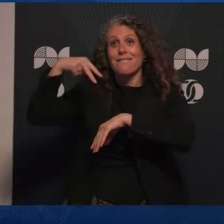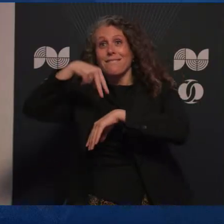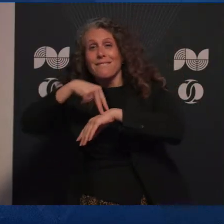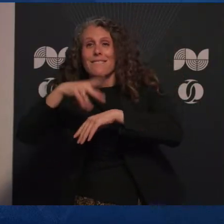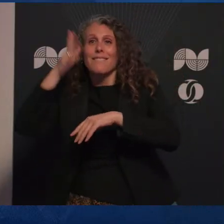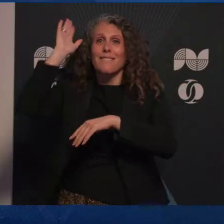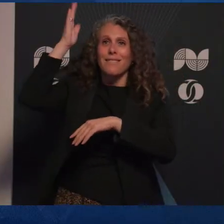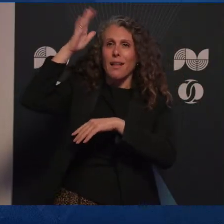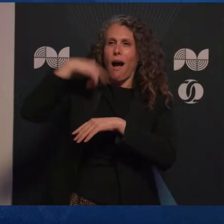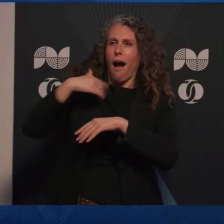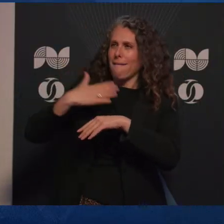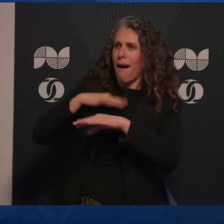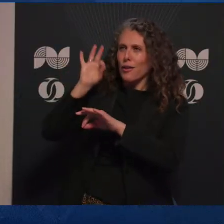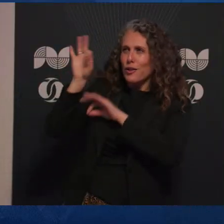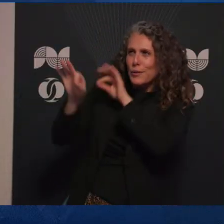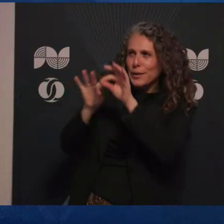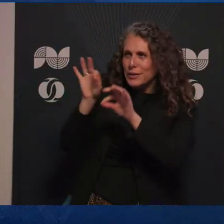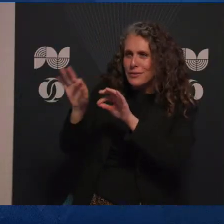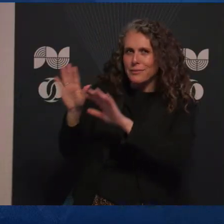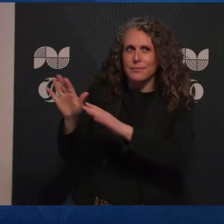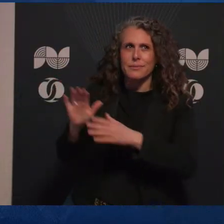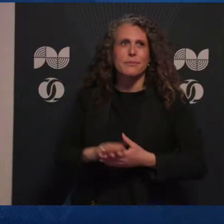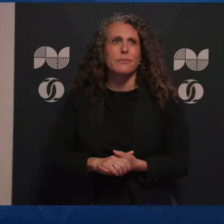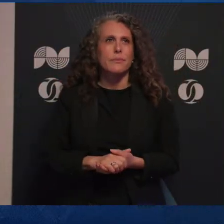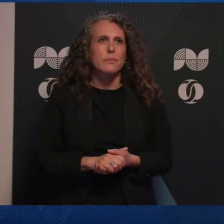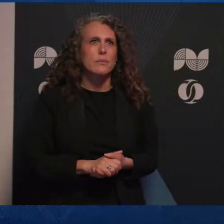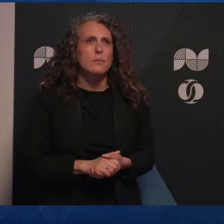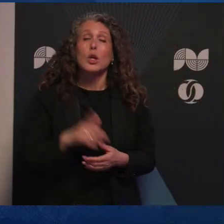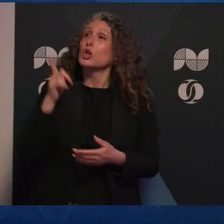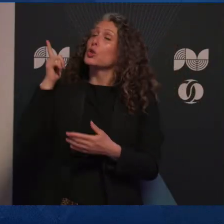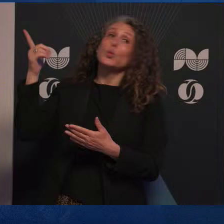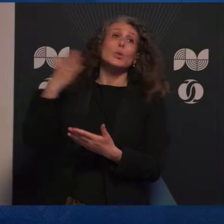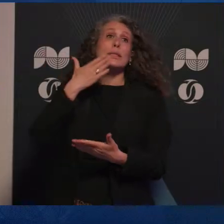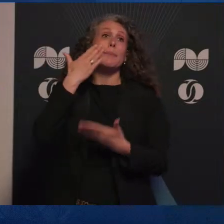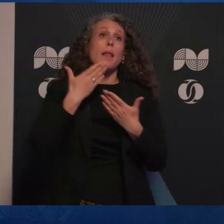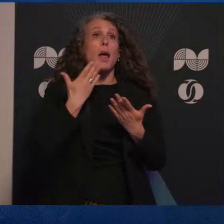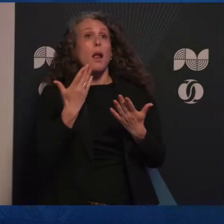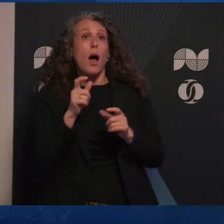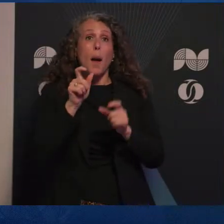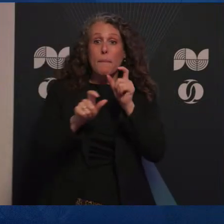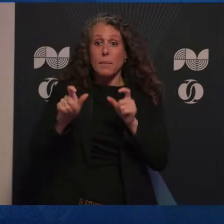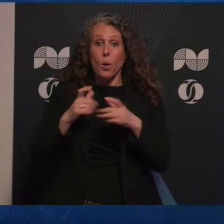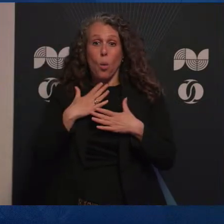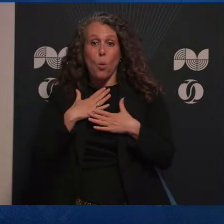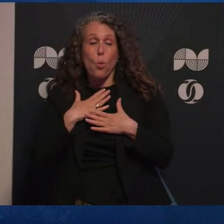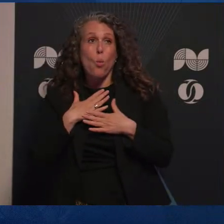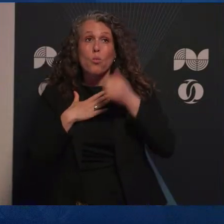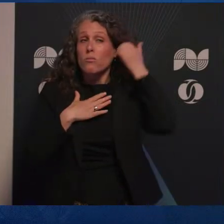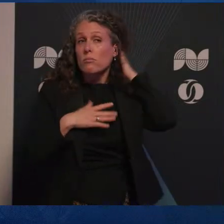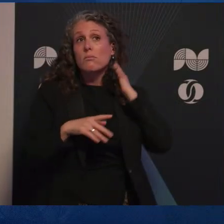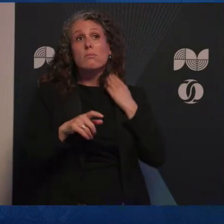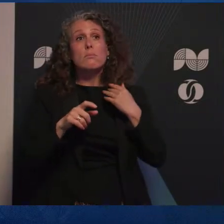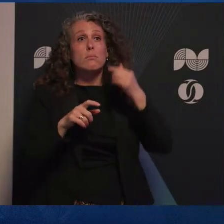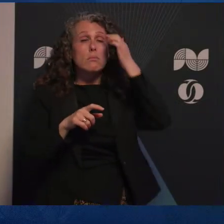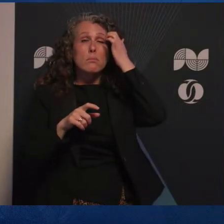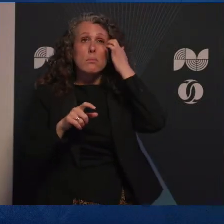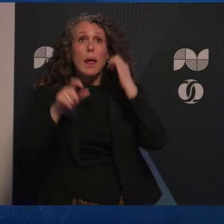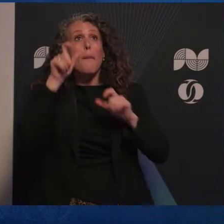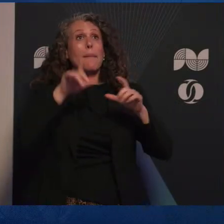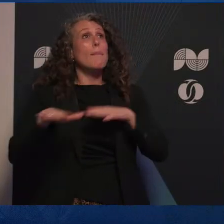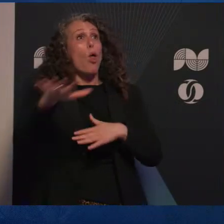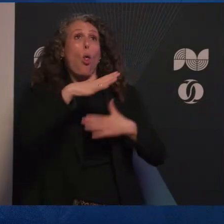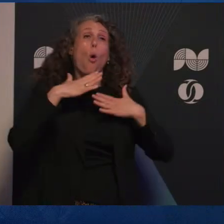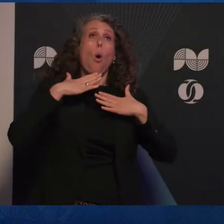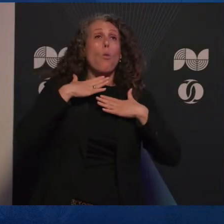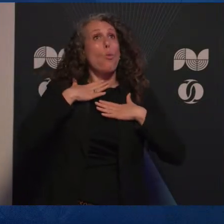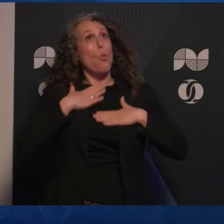why, Beata, essentially you said because people want it. There must be more to it than that. Could you perhaps expand on some of the reasons why